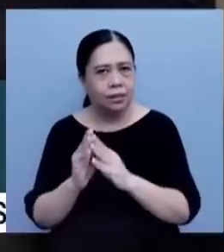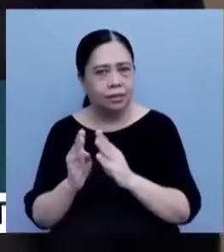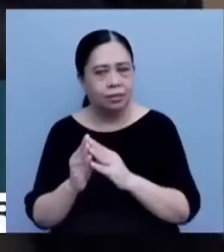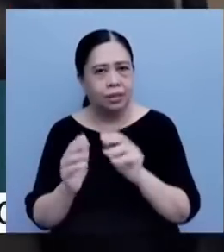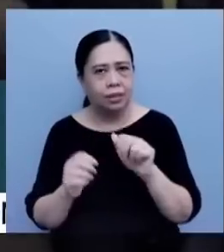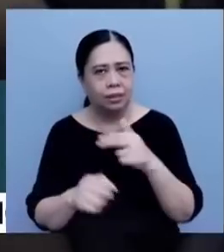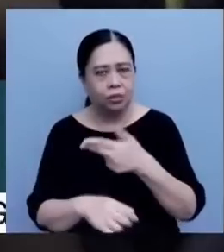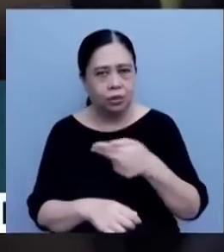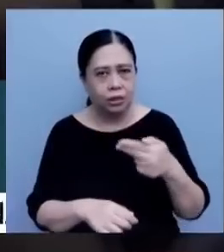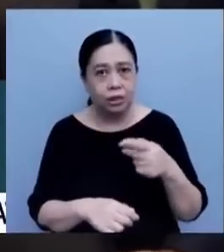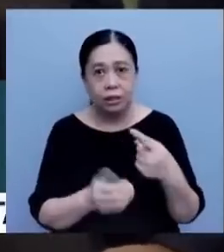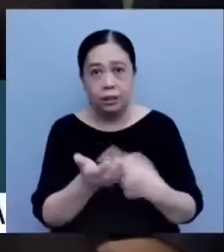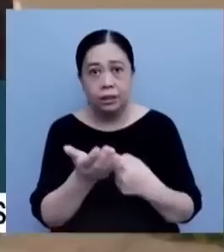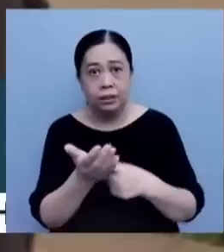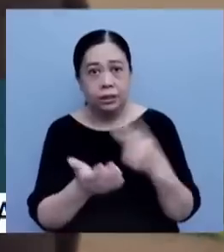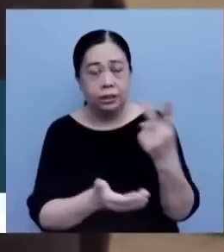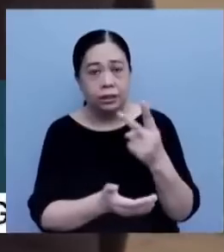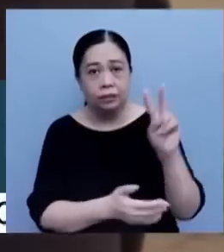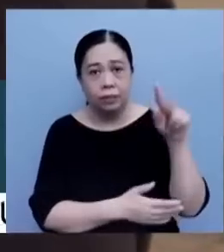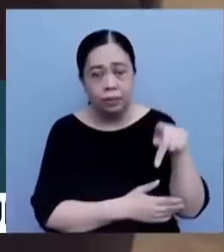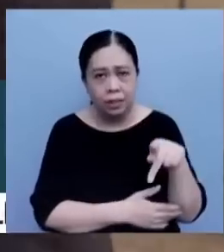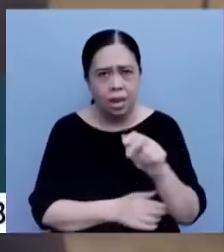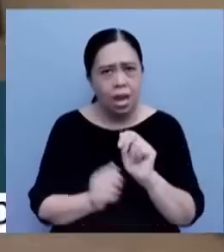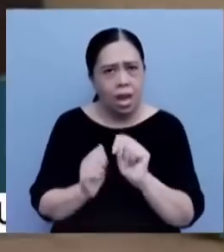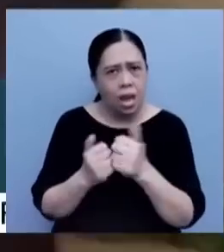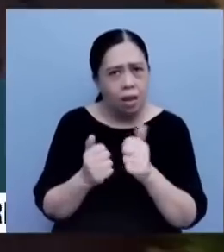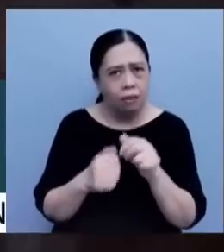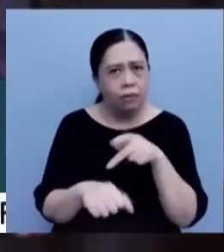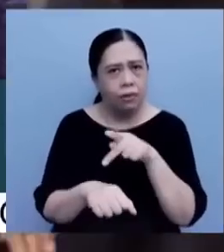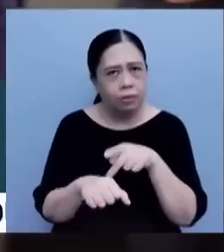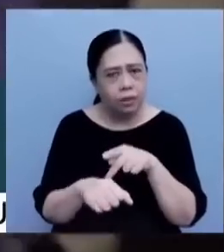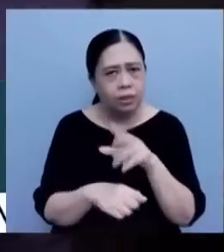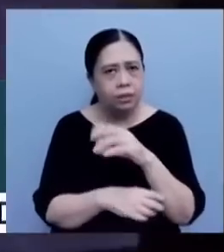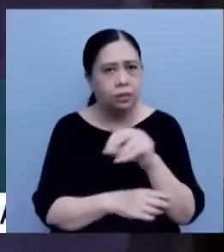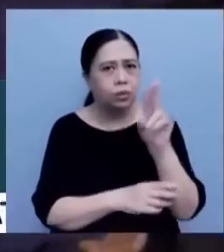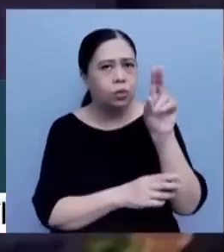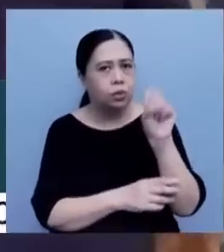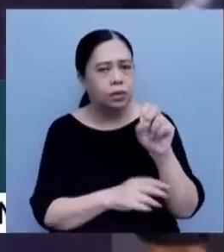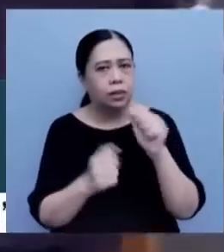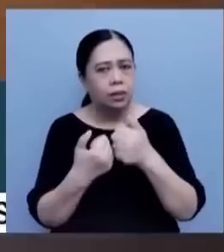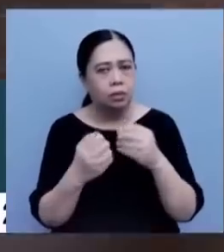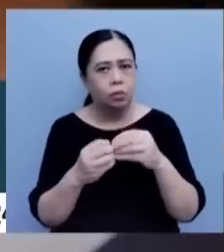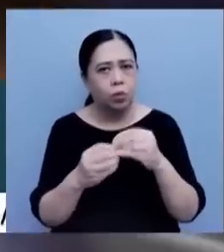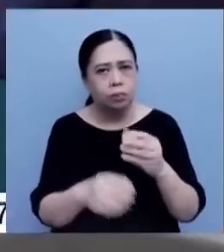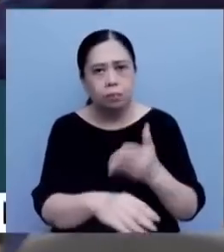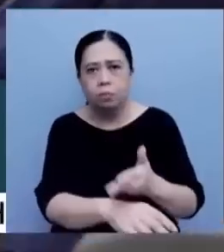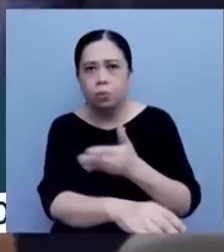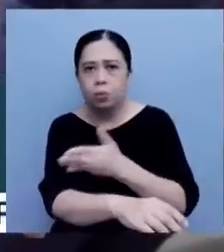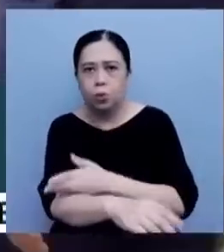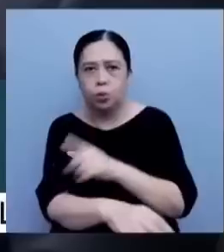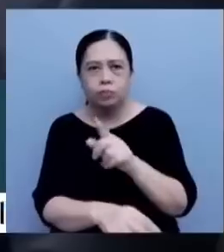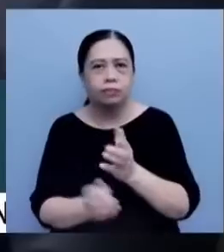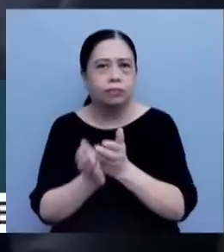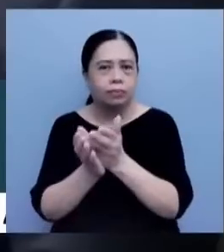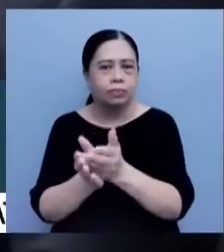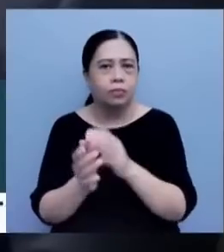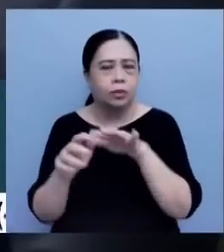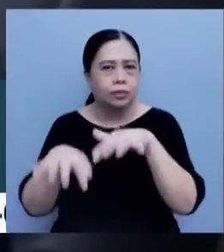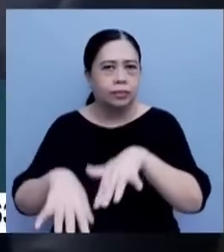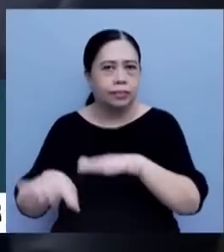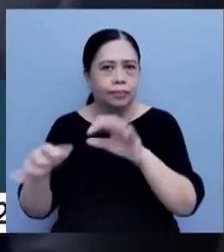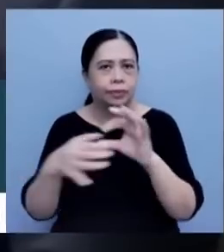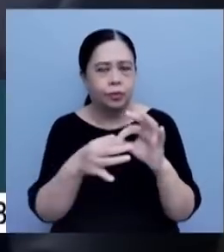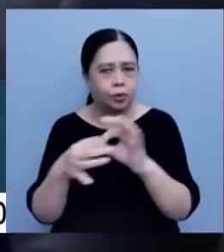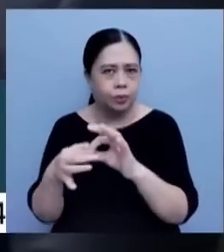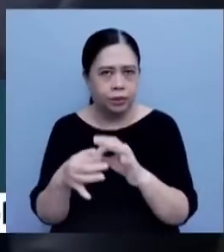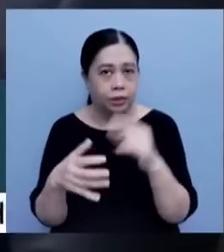the things that they have discussed is how the Philippines and the United States can further enhance its maritime cooperation. Details